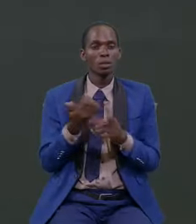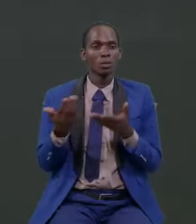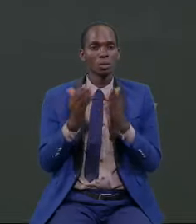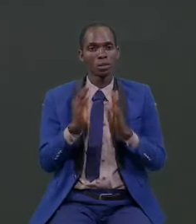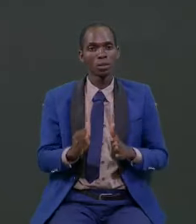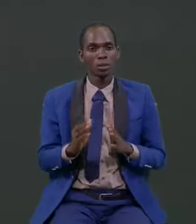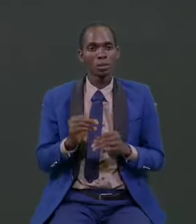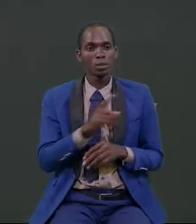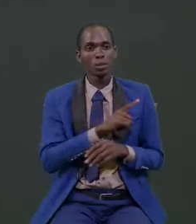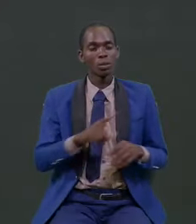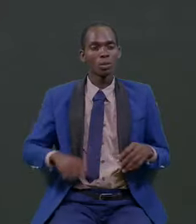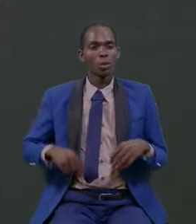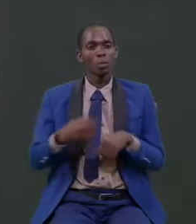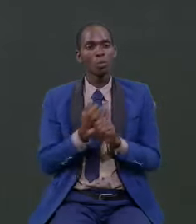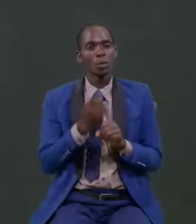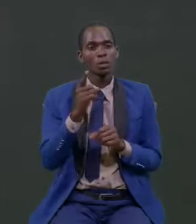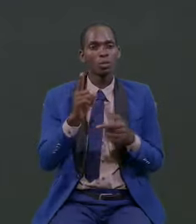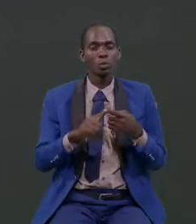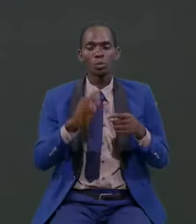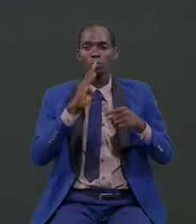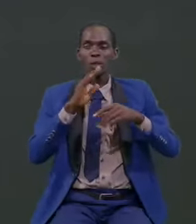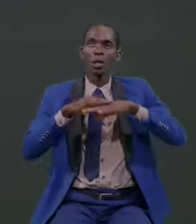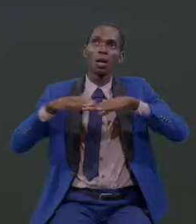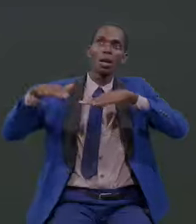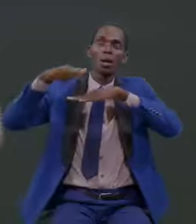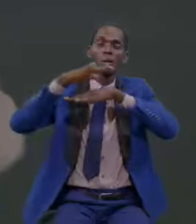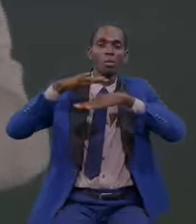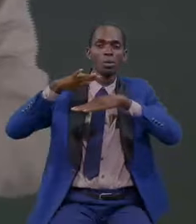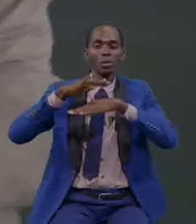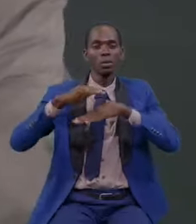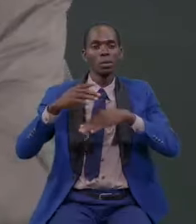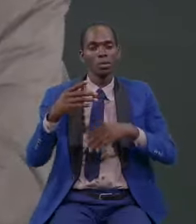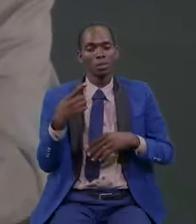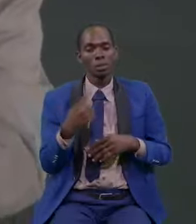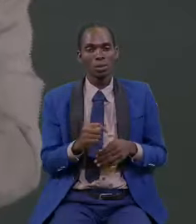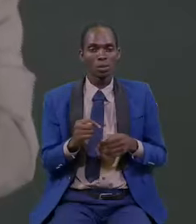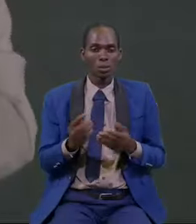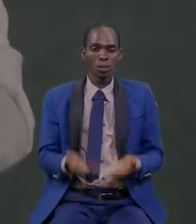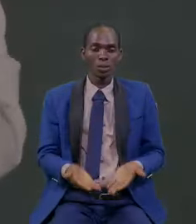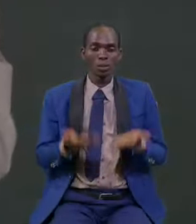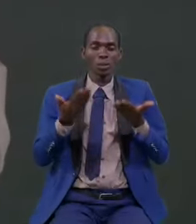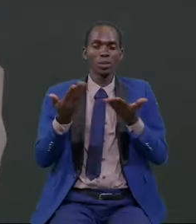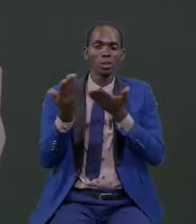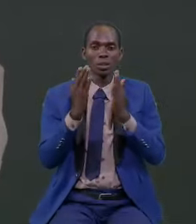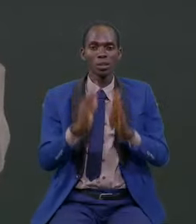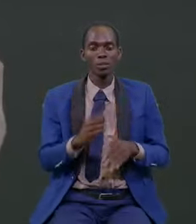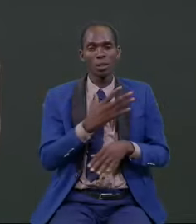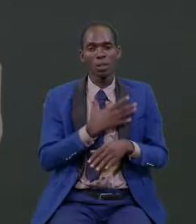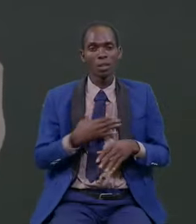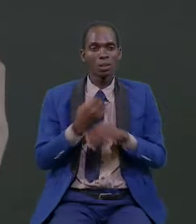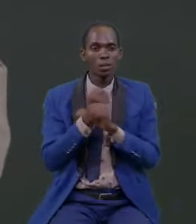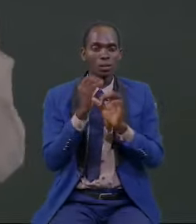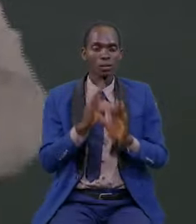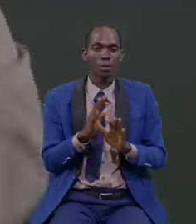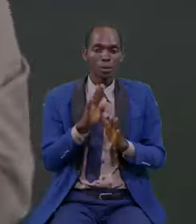him supreme, exalted servant as Savior. It says, wherefore God